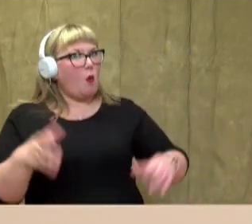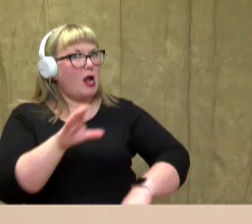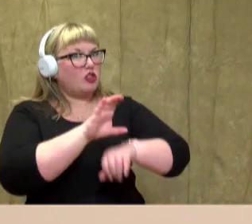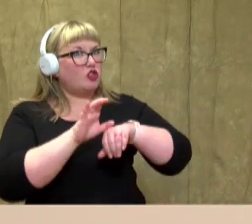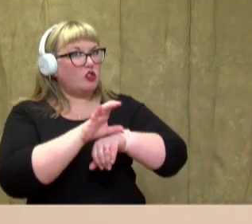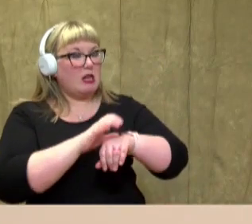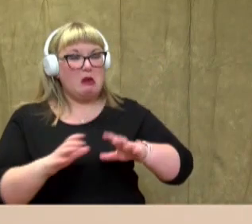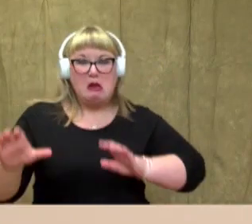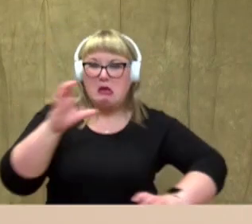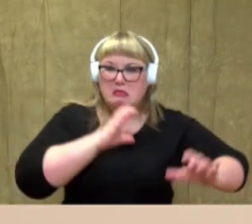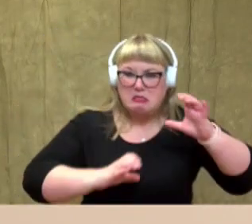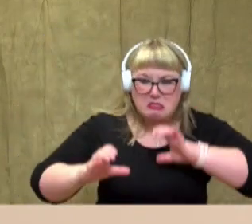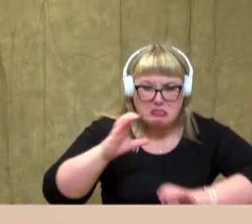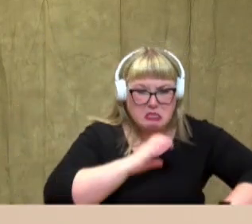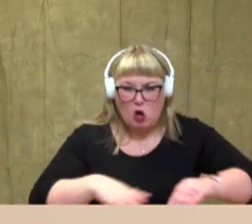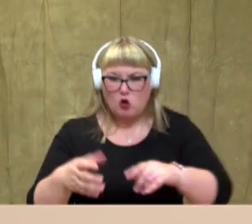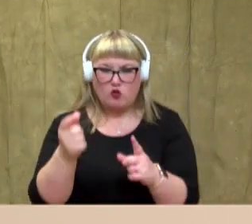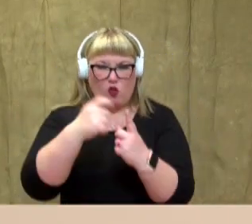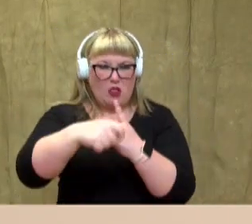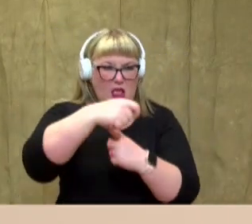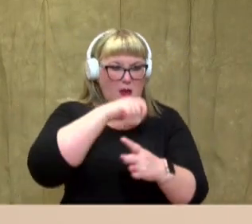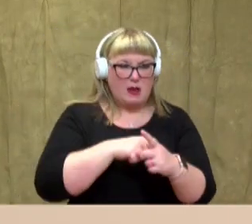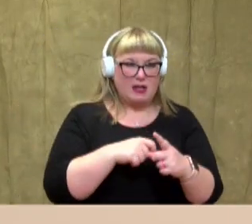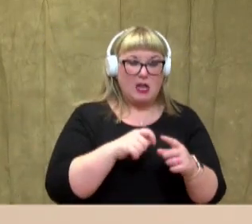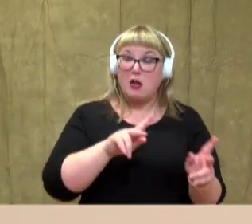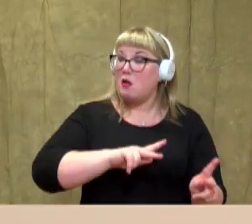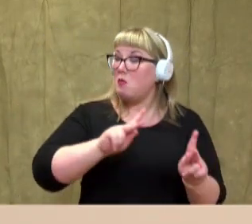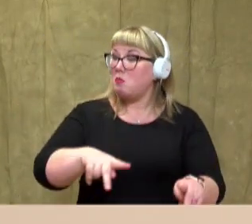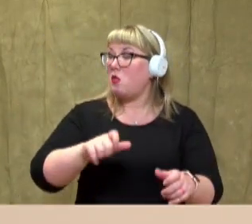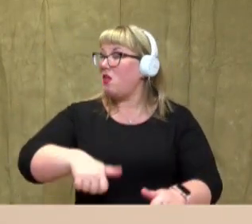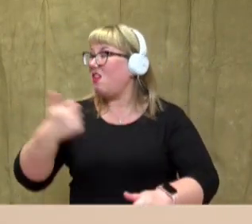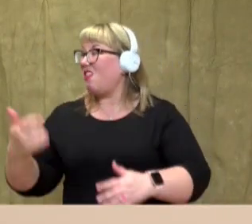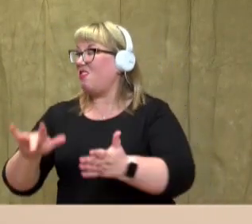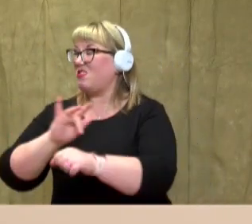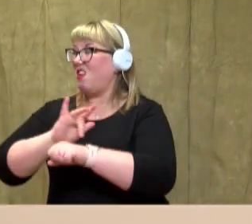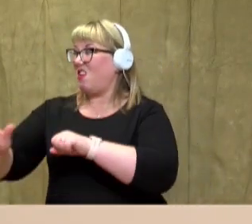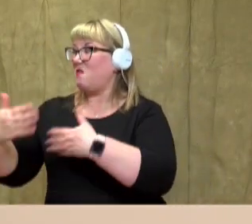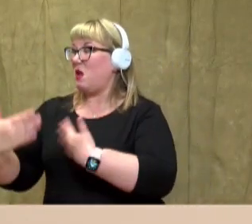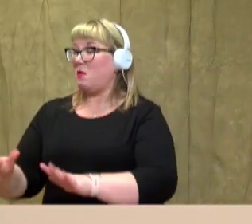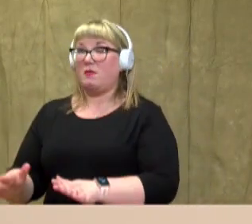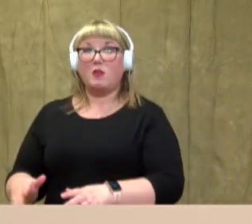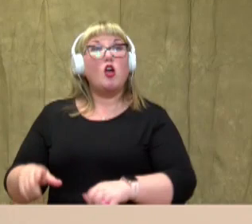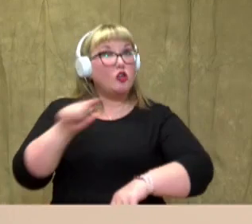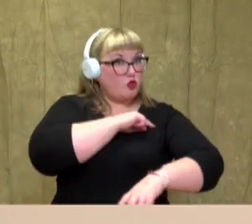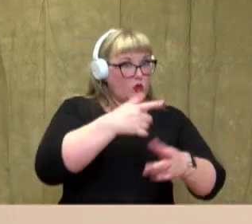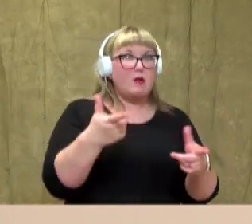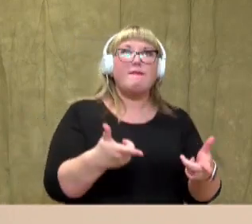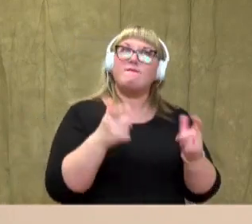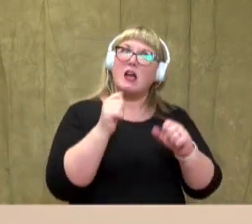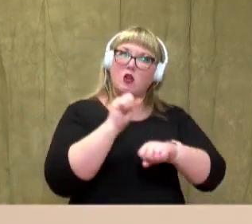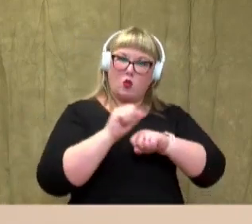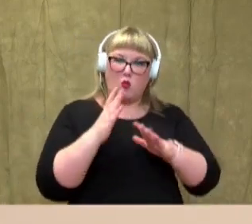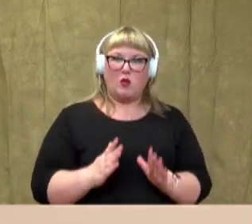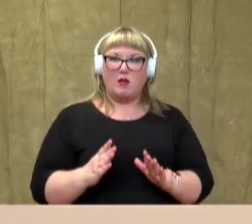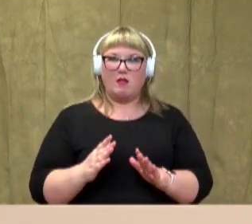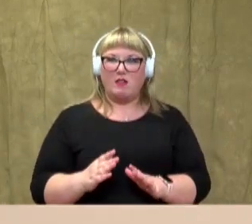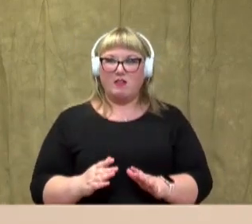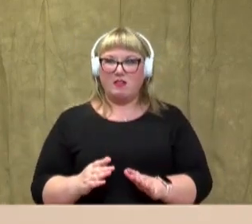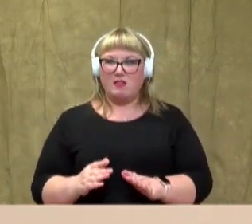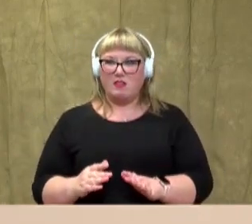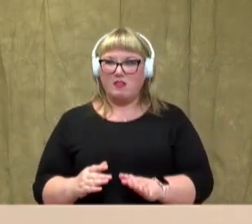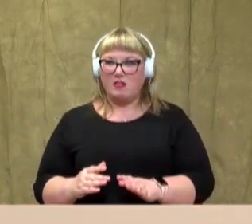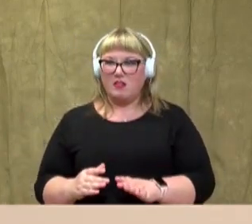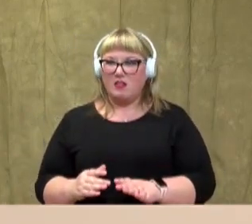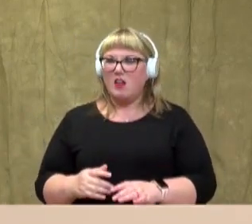searched for the banana cream, he put the others in empty boxes. George was a fast worker. Someone noticed and yelled,